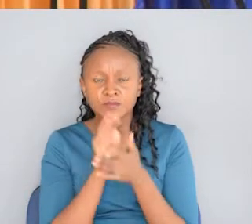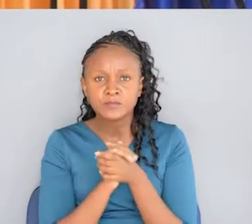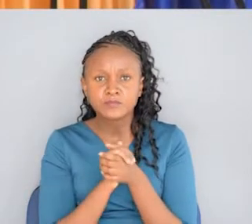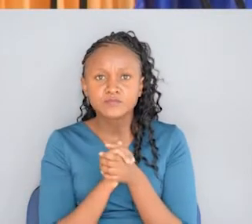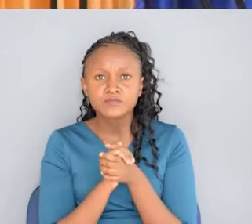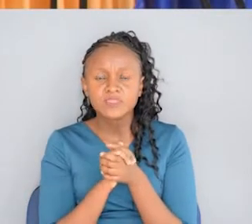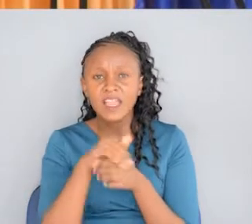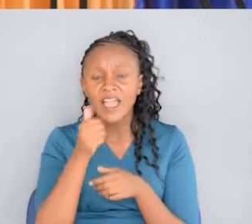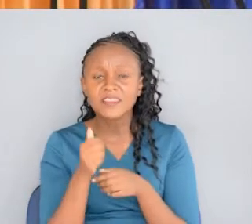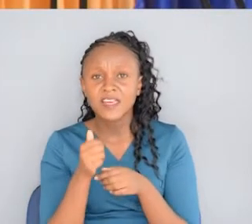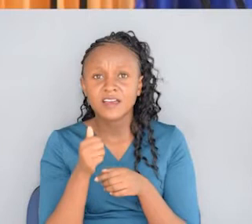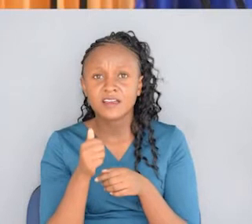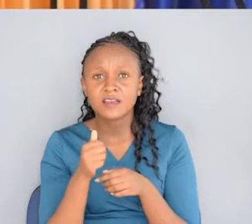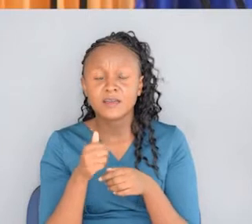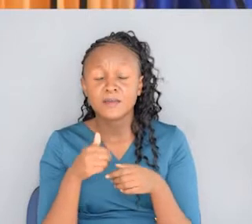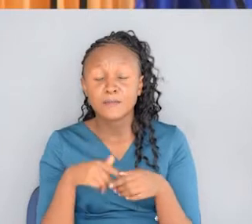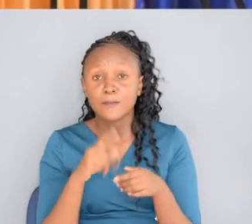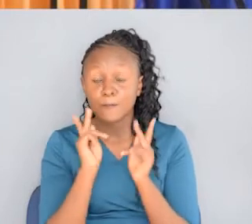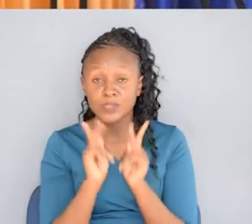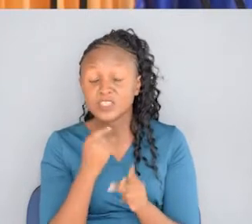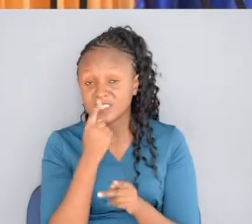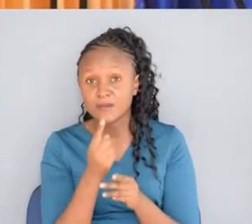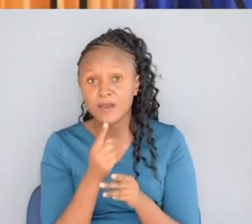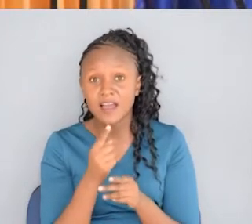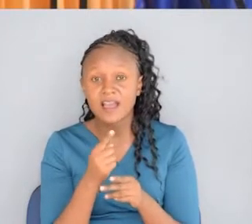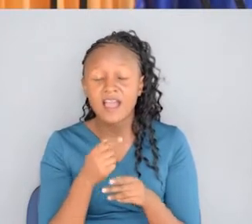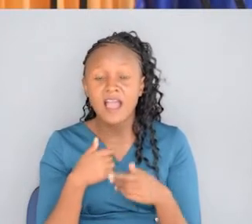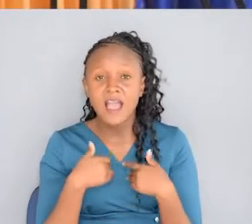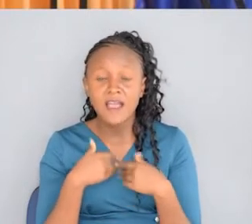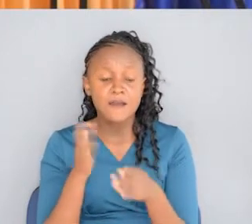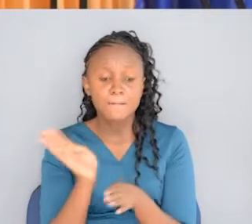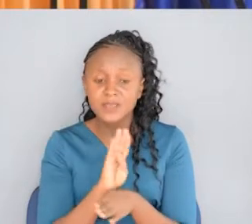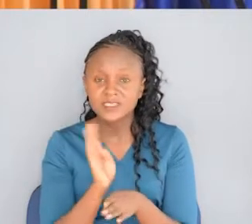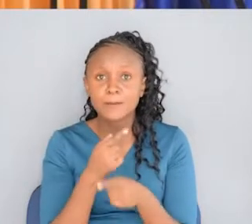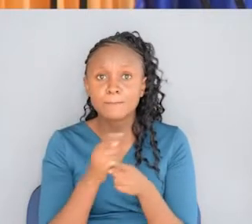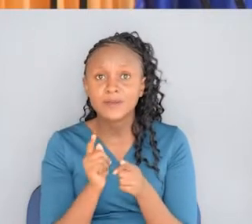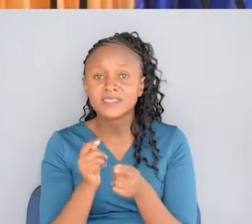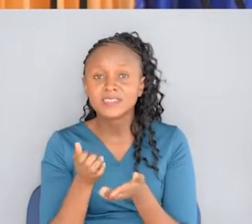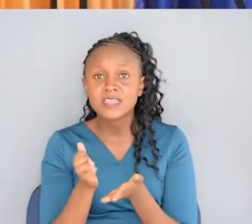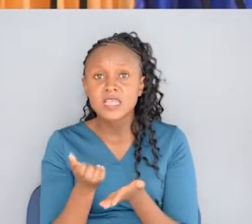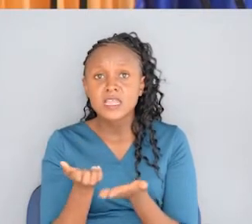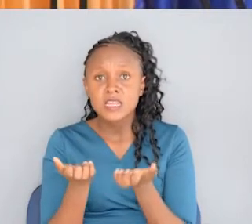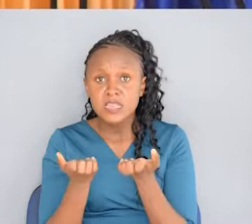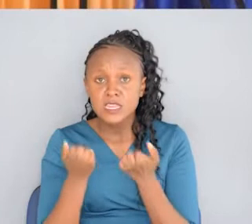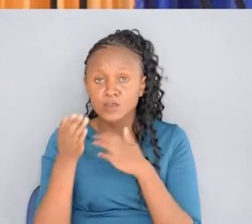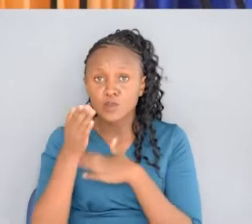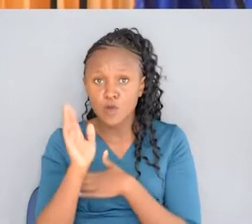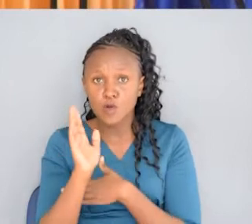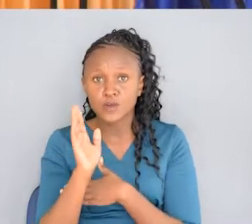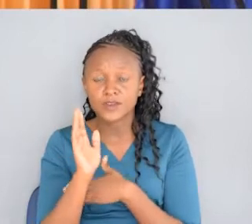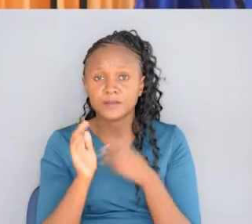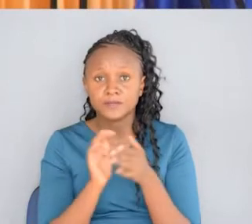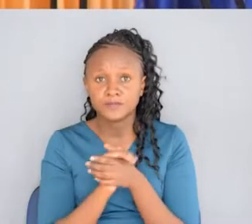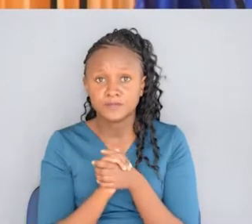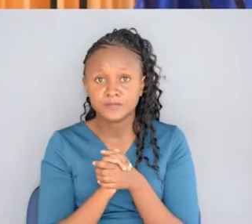Because these things that I'm doing, I need God to be with me. I need him to walk with me. You know, I love the response he had when one of